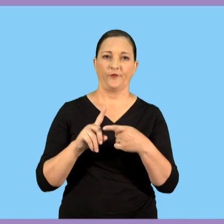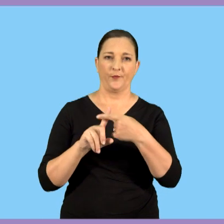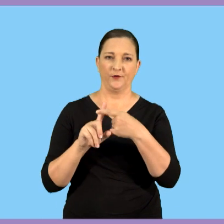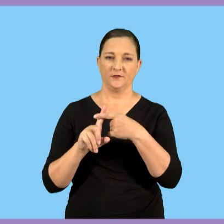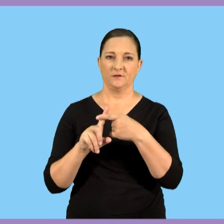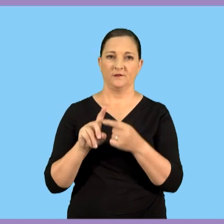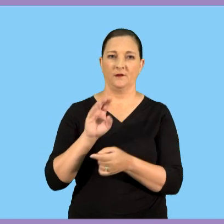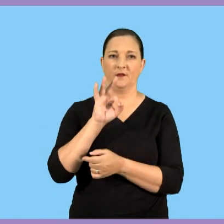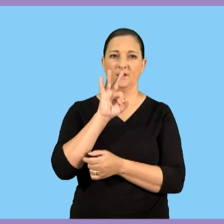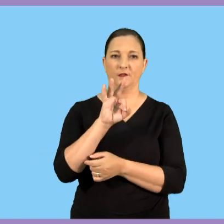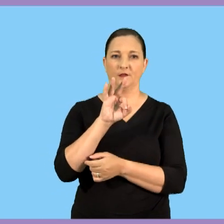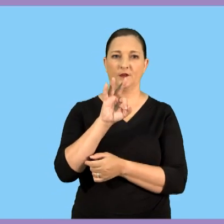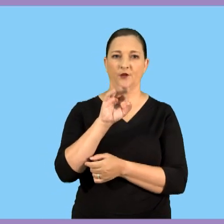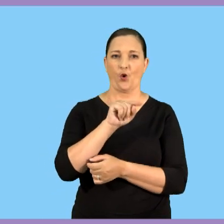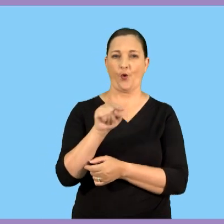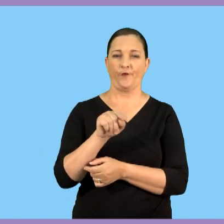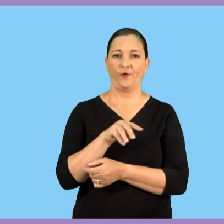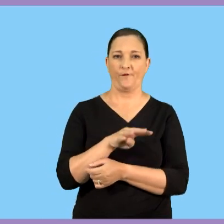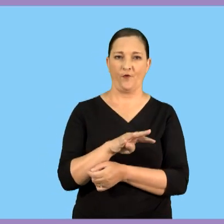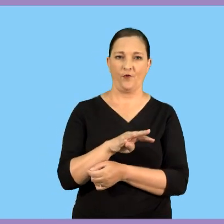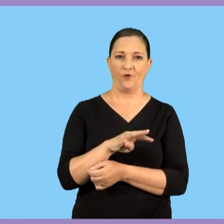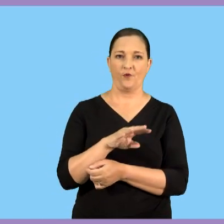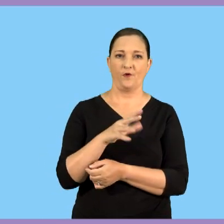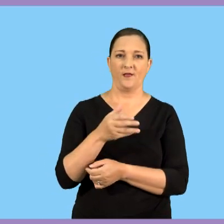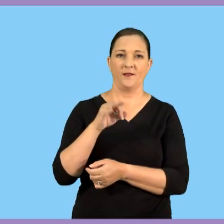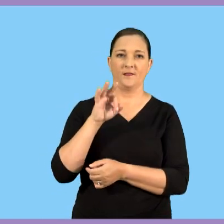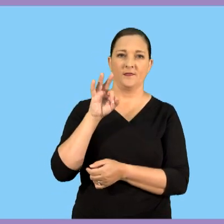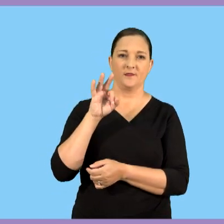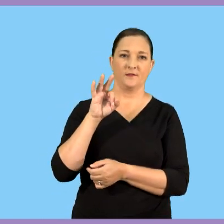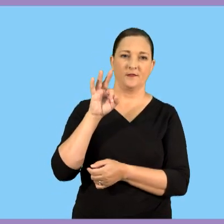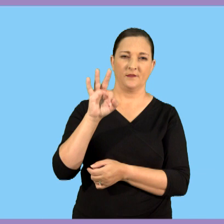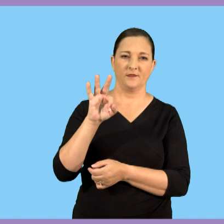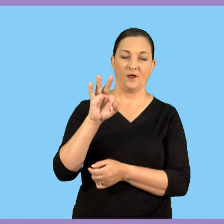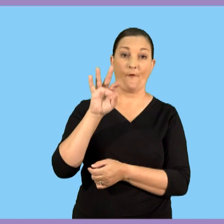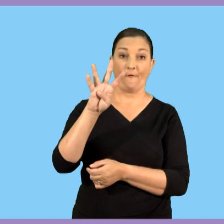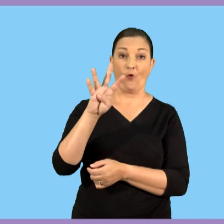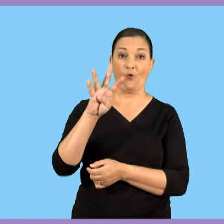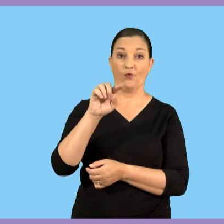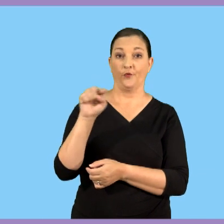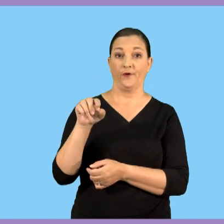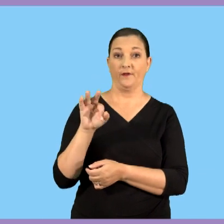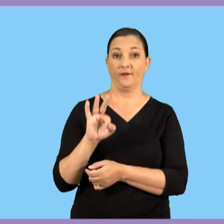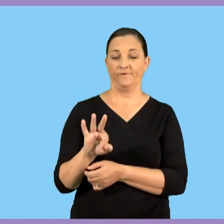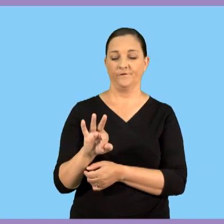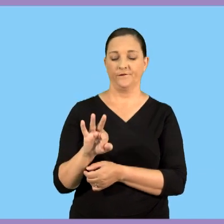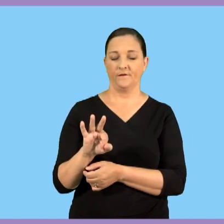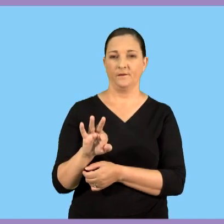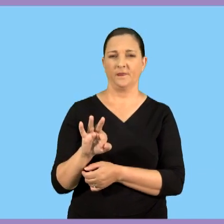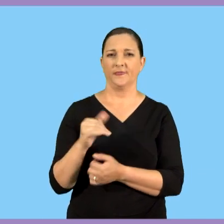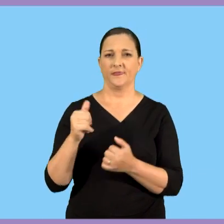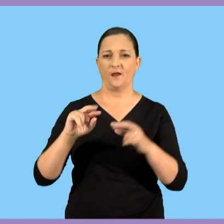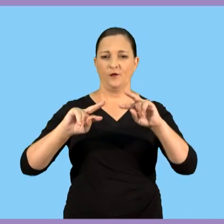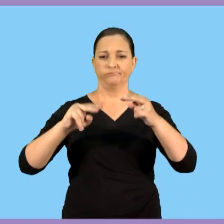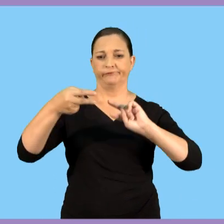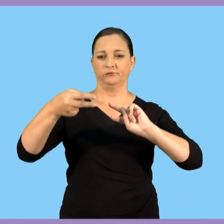3/4, is 4/3. So 3/4 and 4/3 are multiplicative inverses